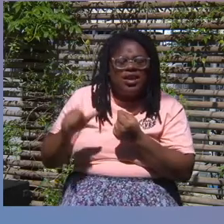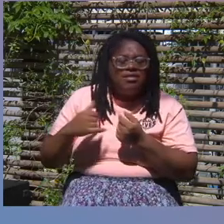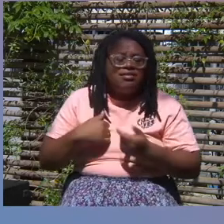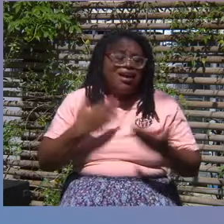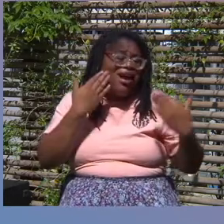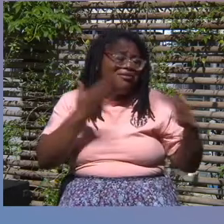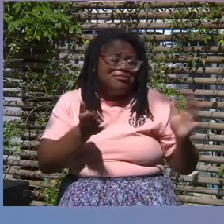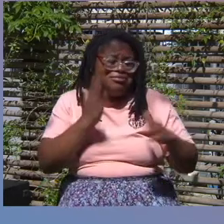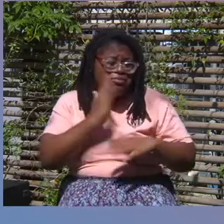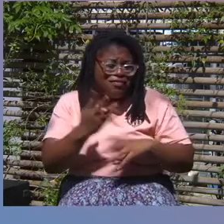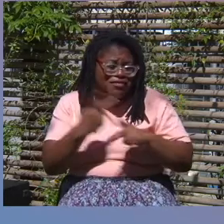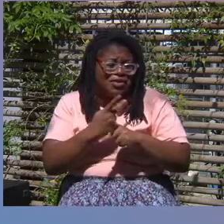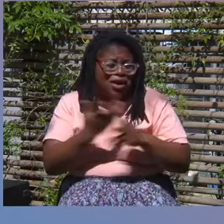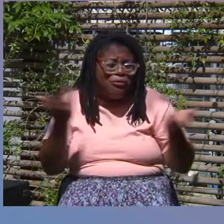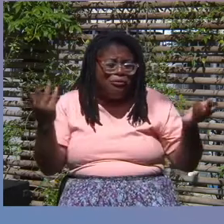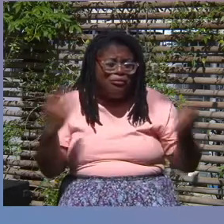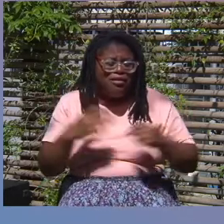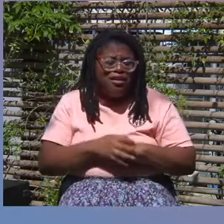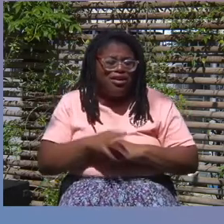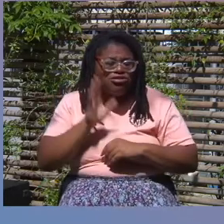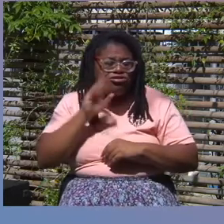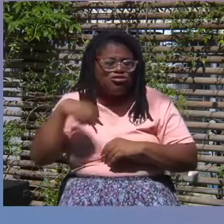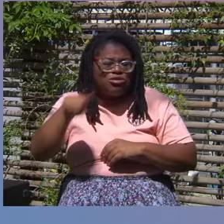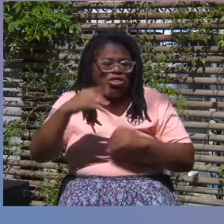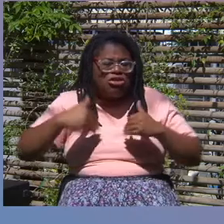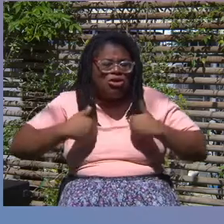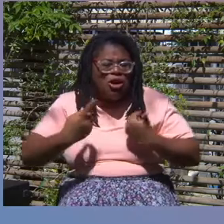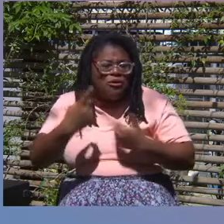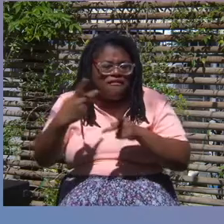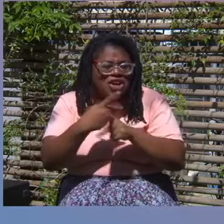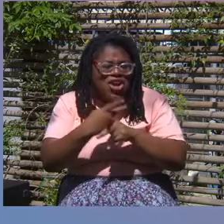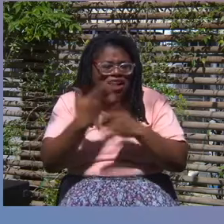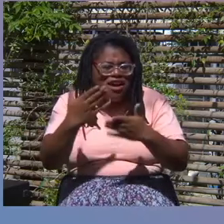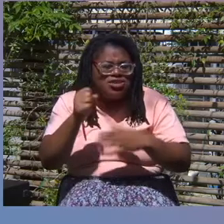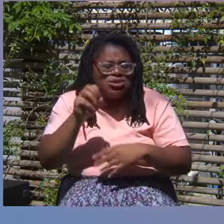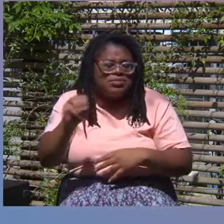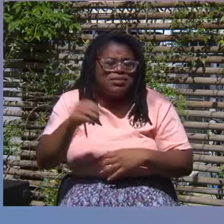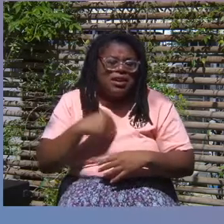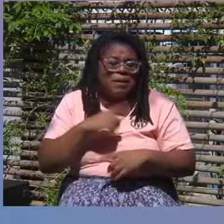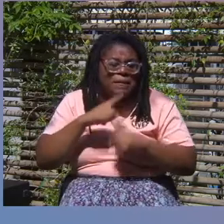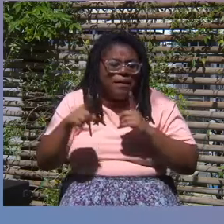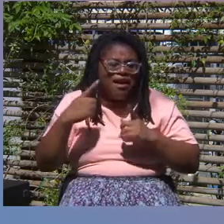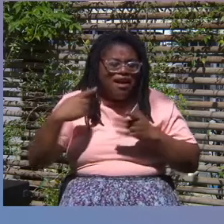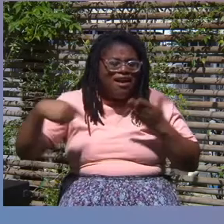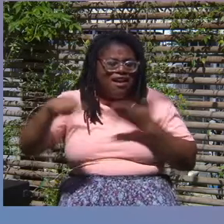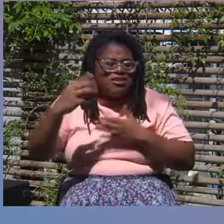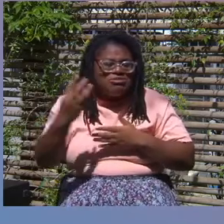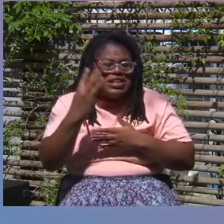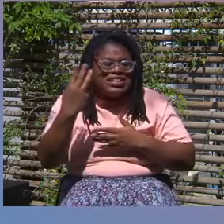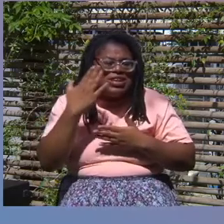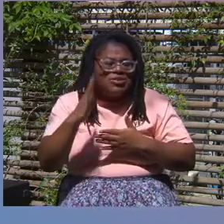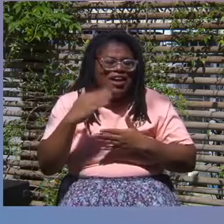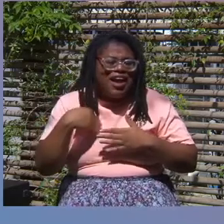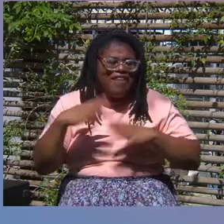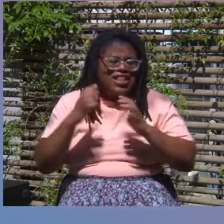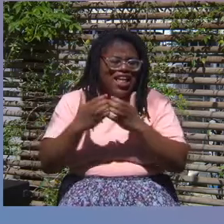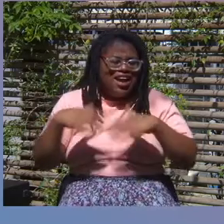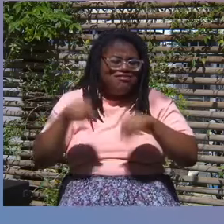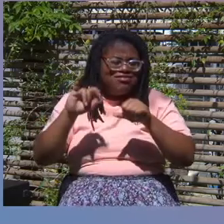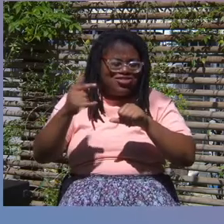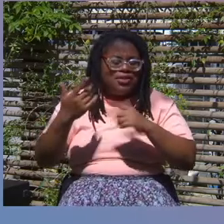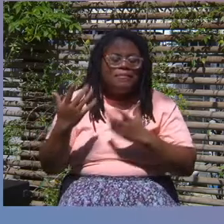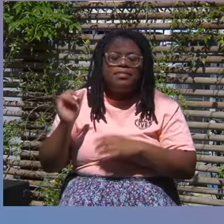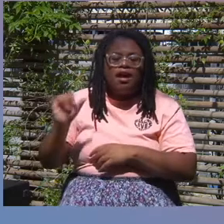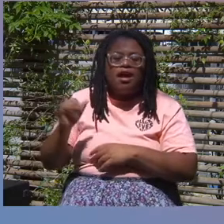said, I don't know. Y'all are the young ones, figure it out, but I'm having class next Wednesday. Oh, wow. So I